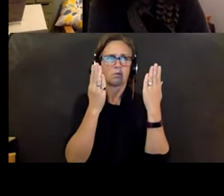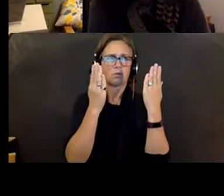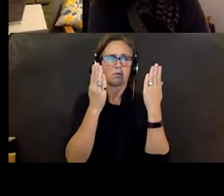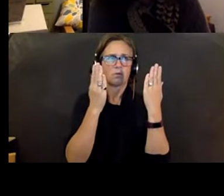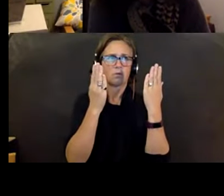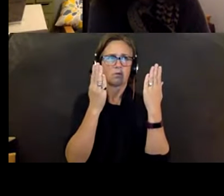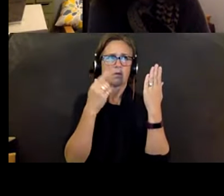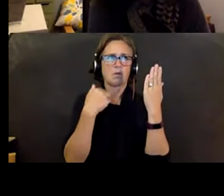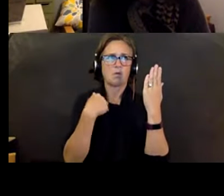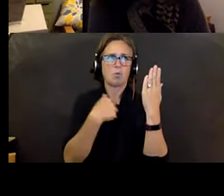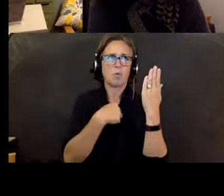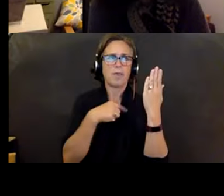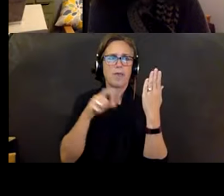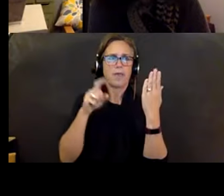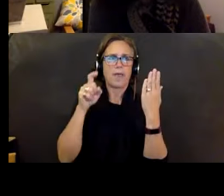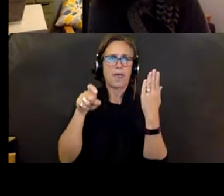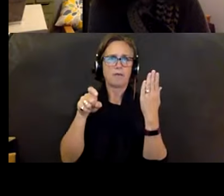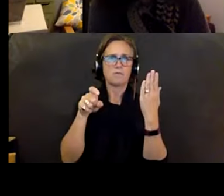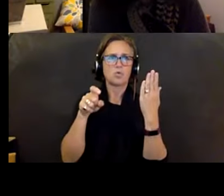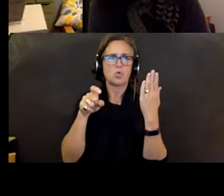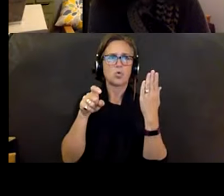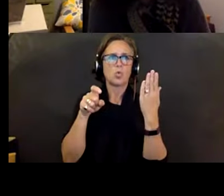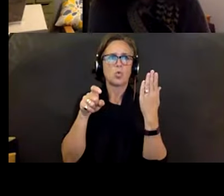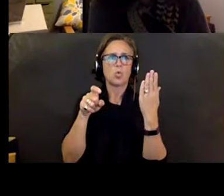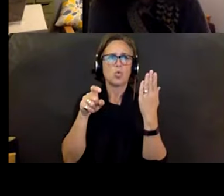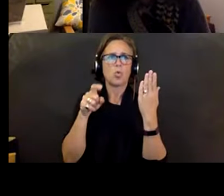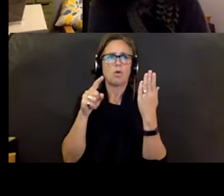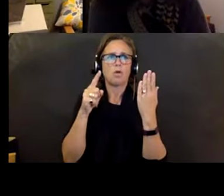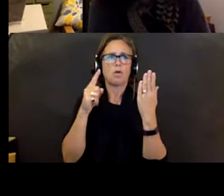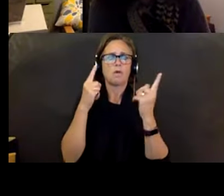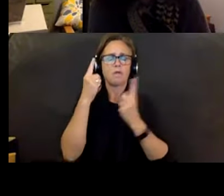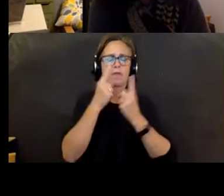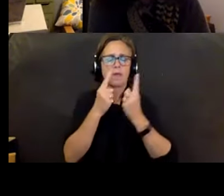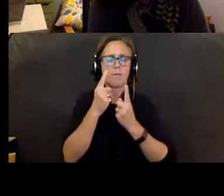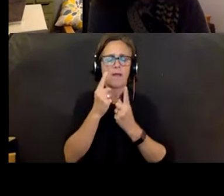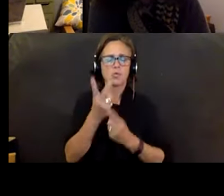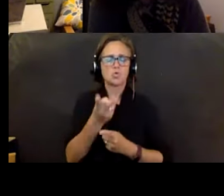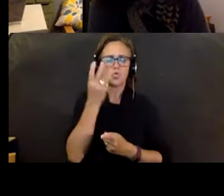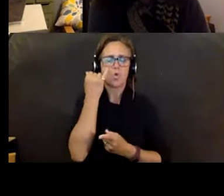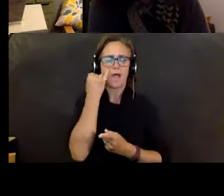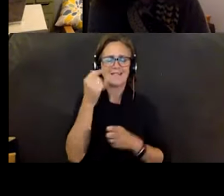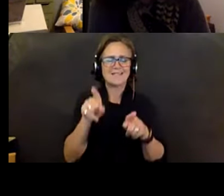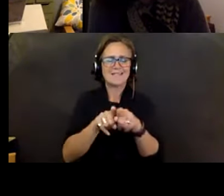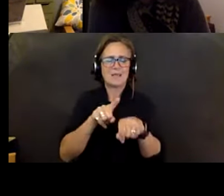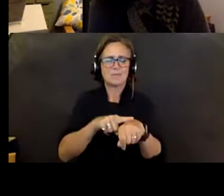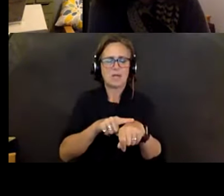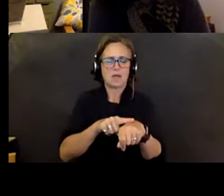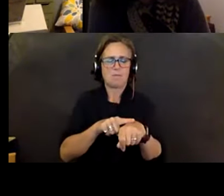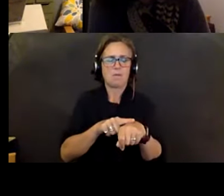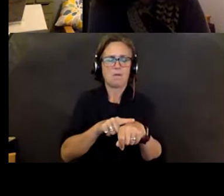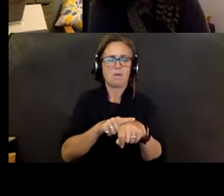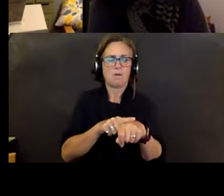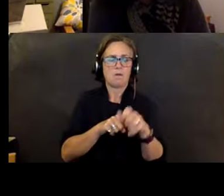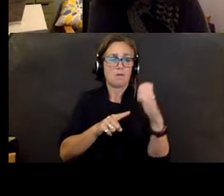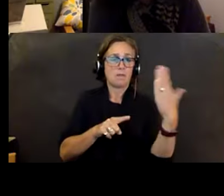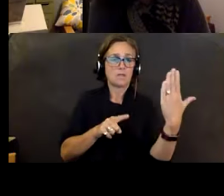heads, ideas of virtue and violence. We have to understand that this